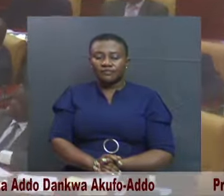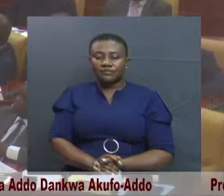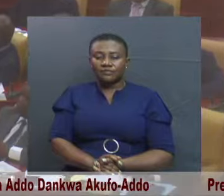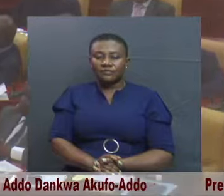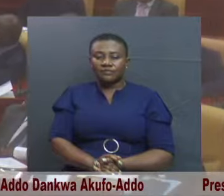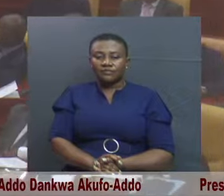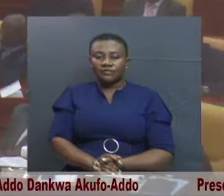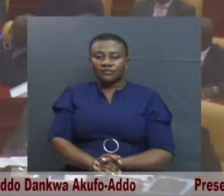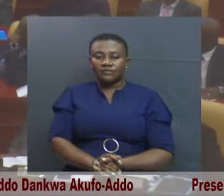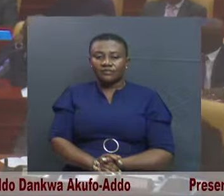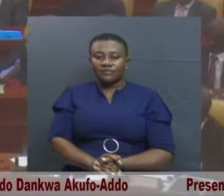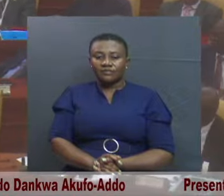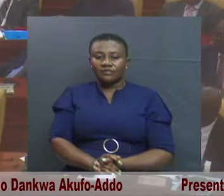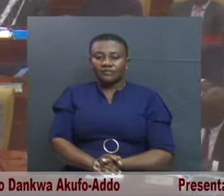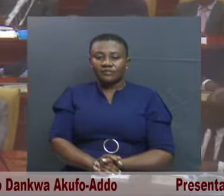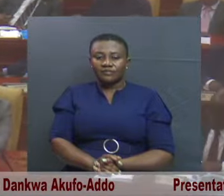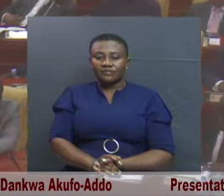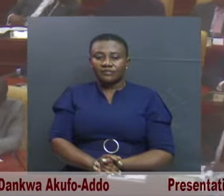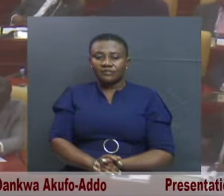completed